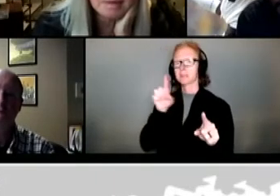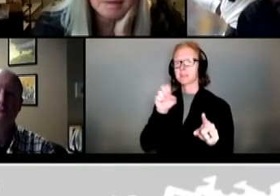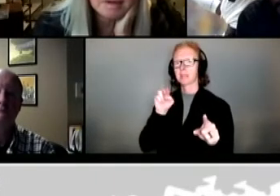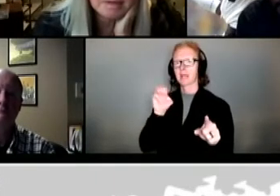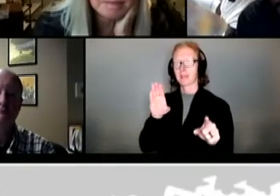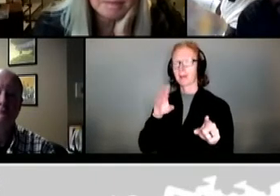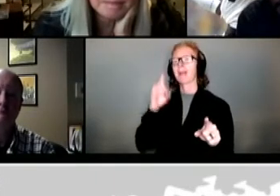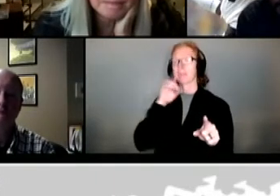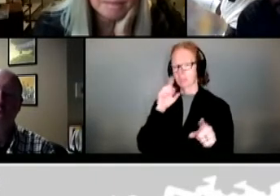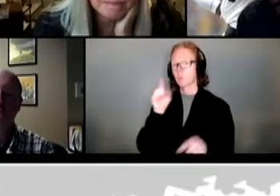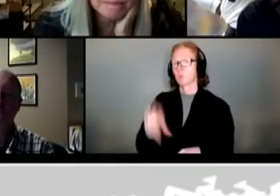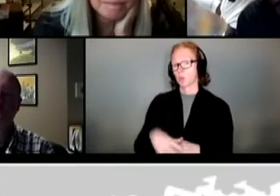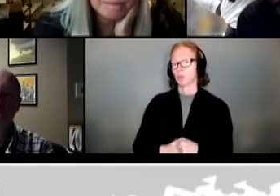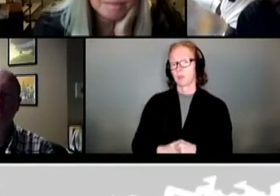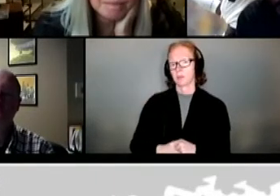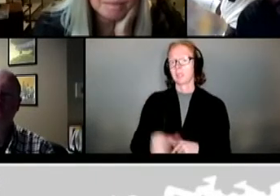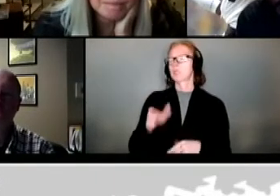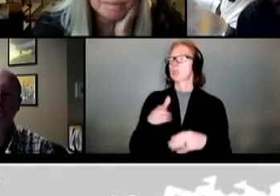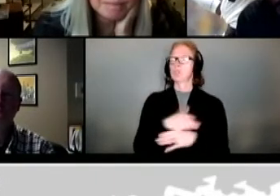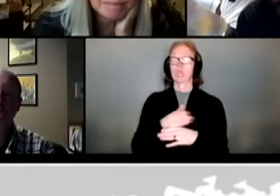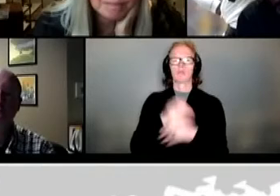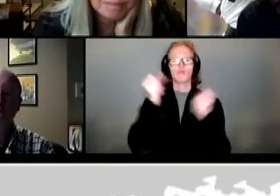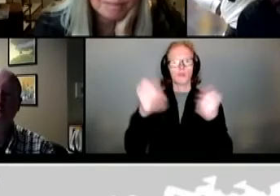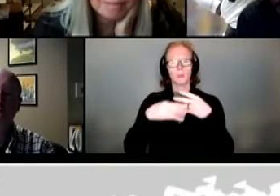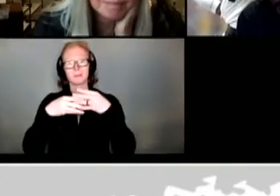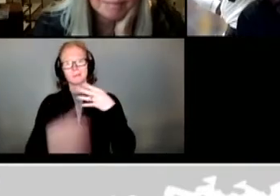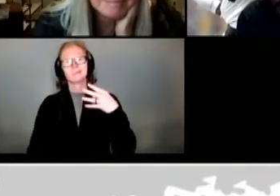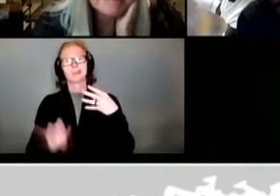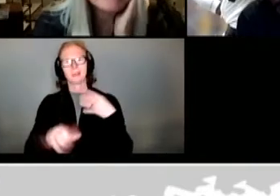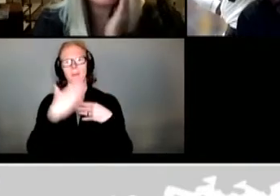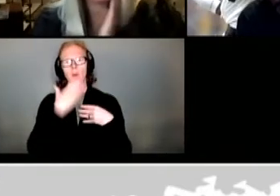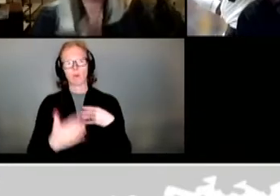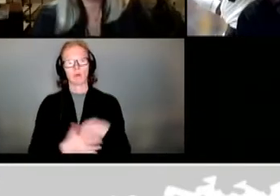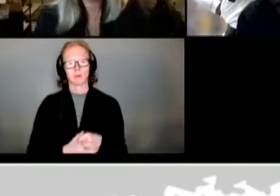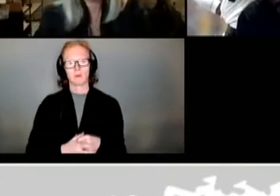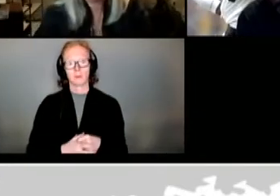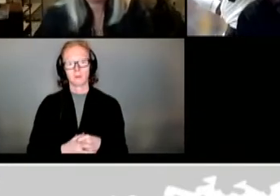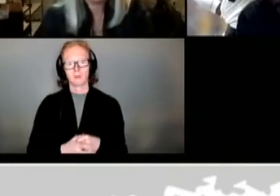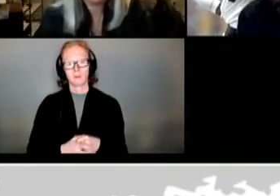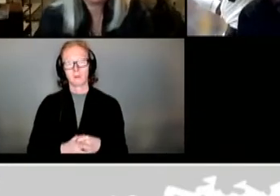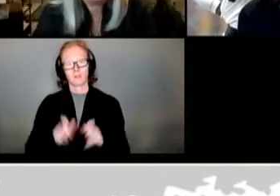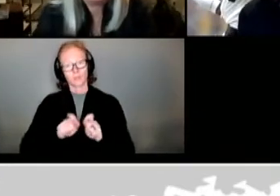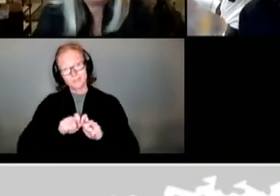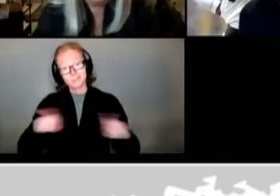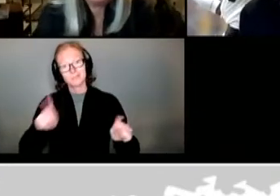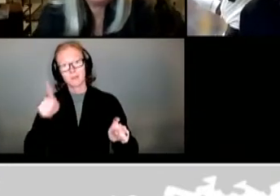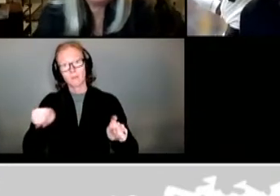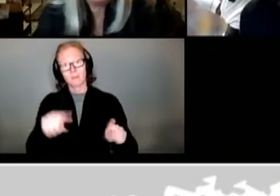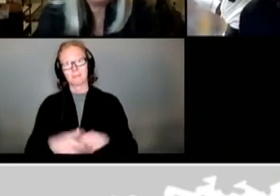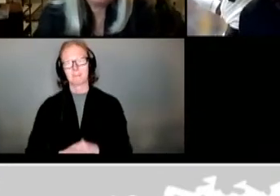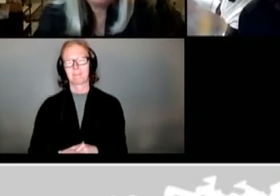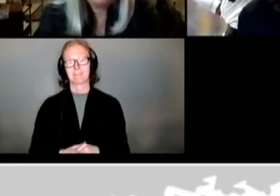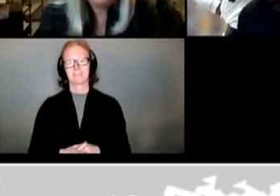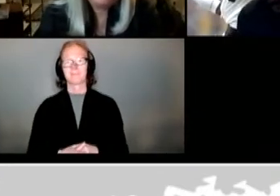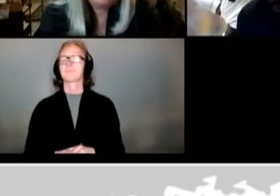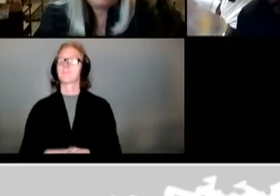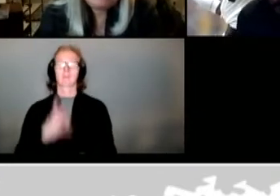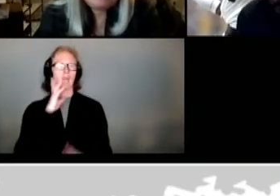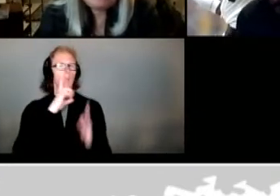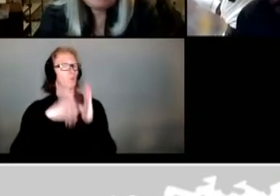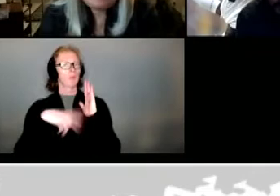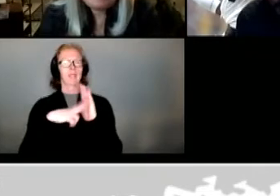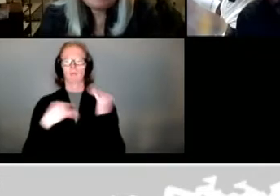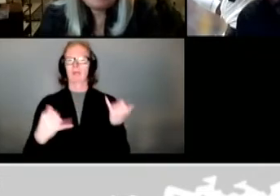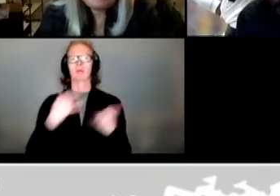there was a lot of information that he shared in that email that would be good to put out there to the public. Thank you. I'm going to go ahead and do that